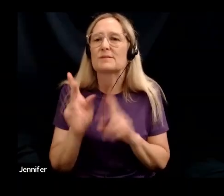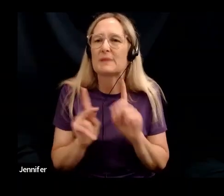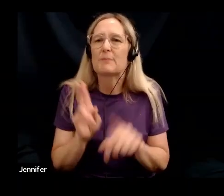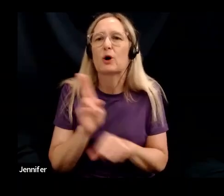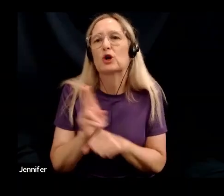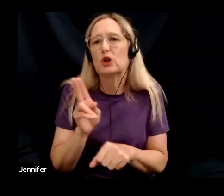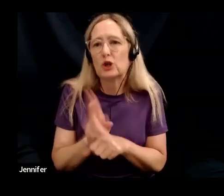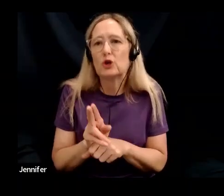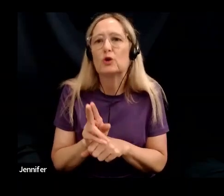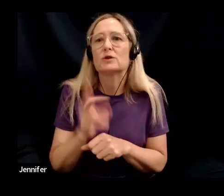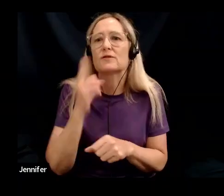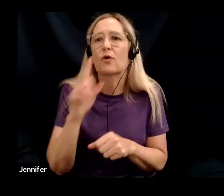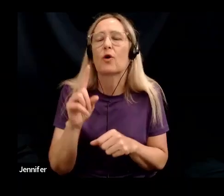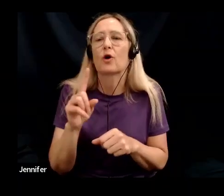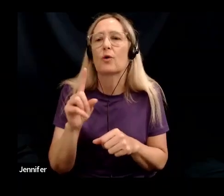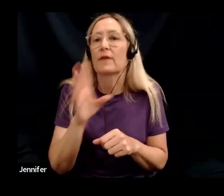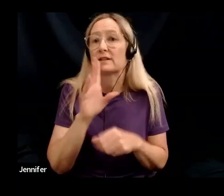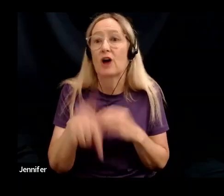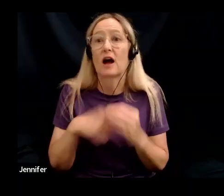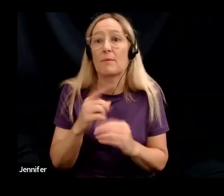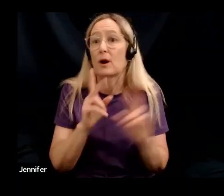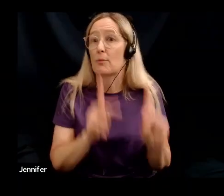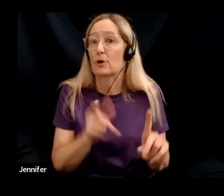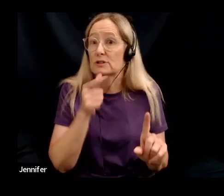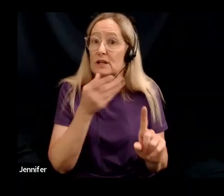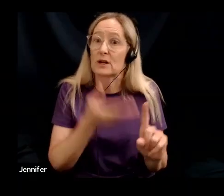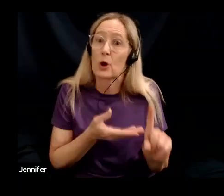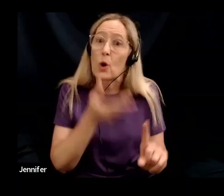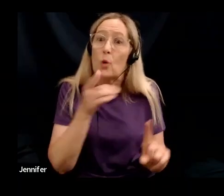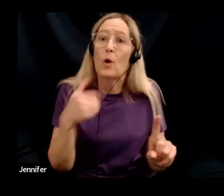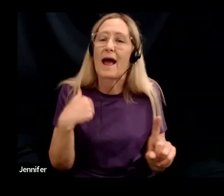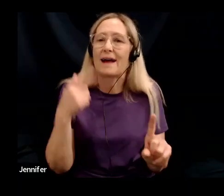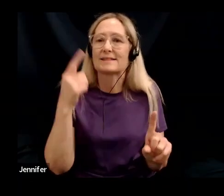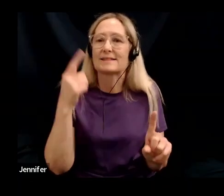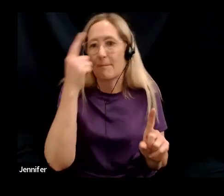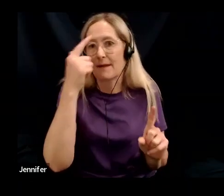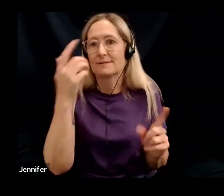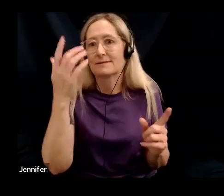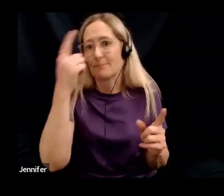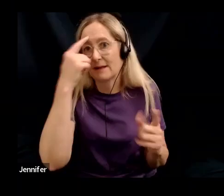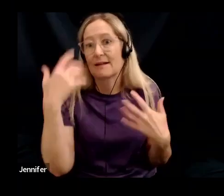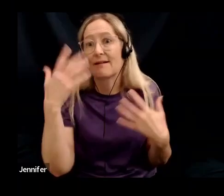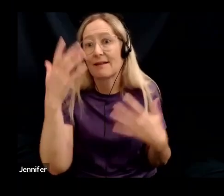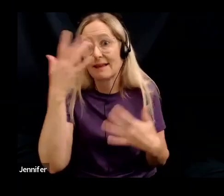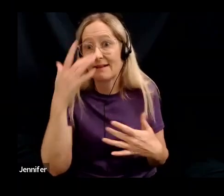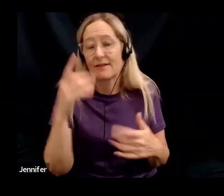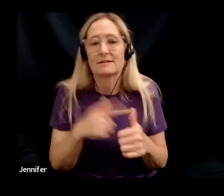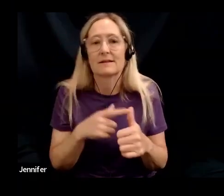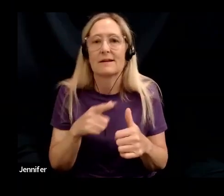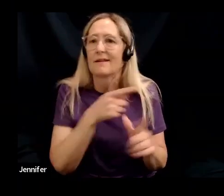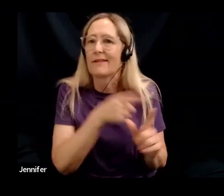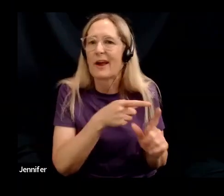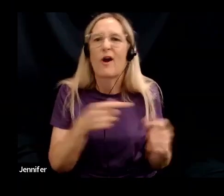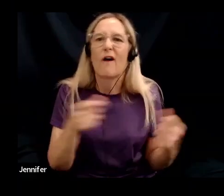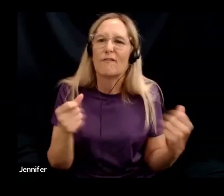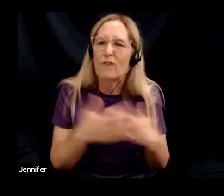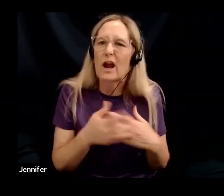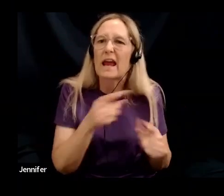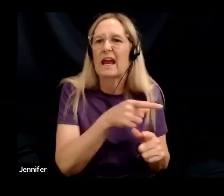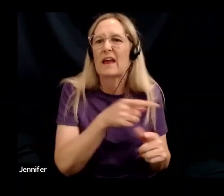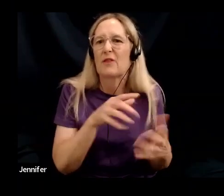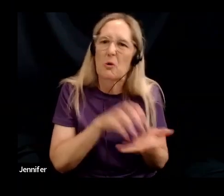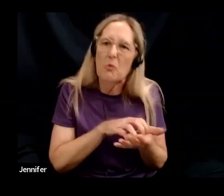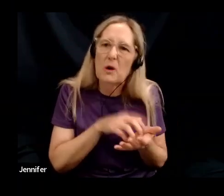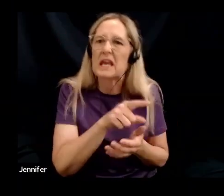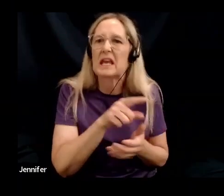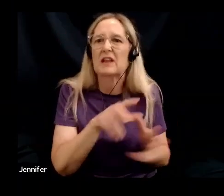would typically use when talking about someone who lives with a mental illness. So afraid, weak, selfish.